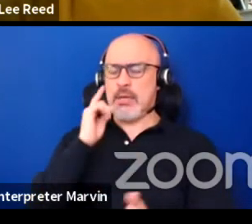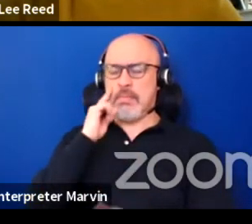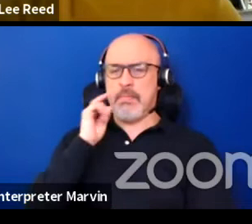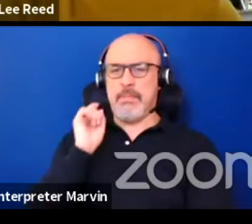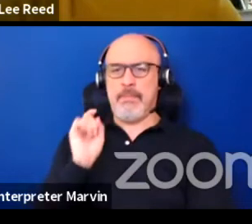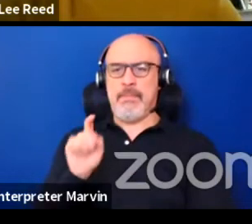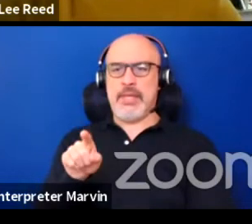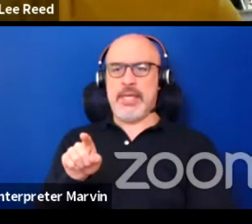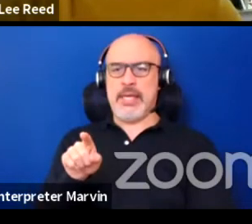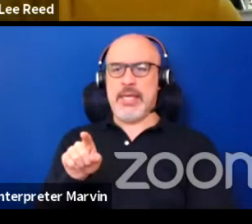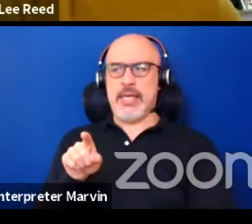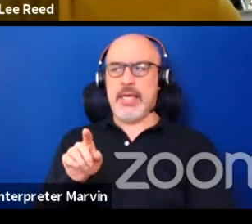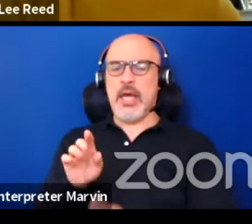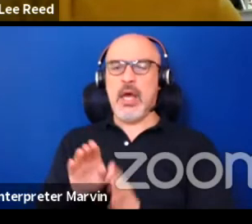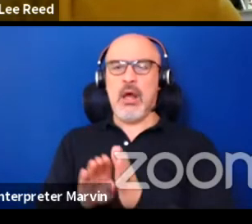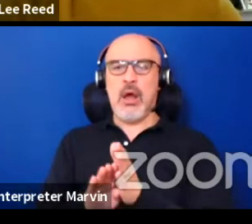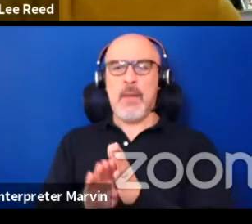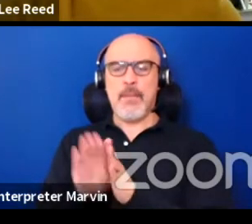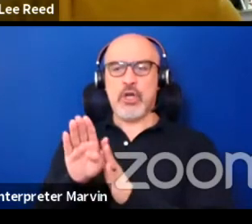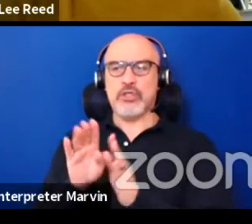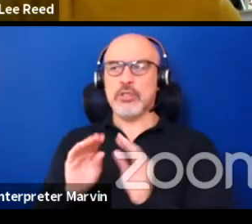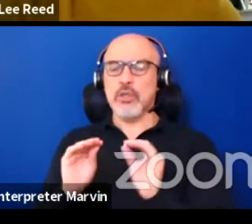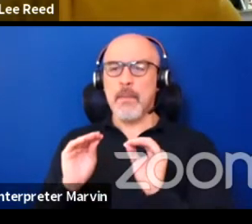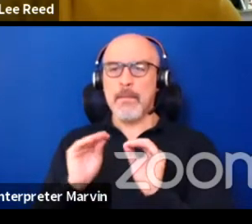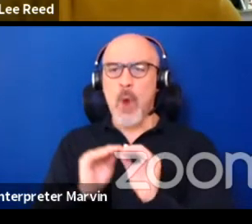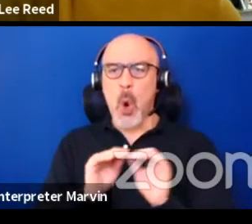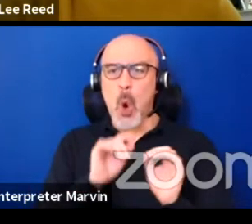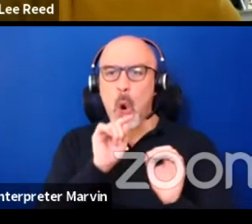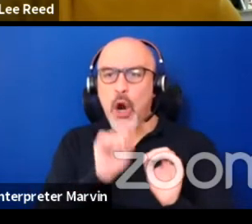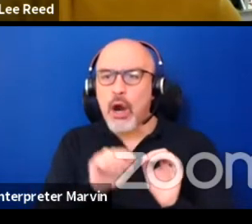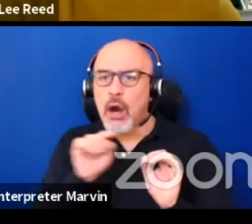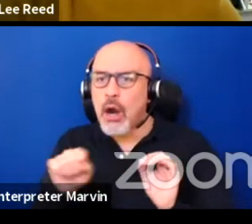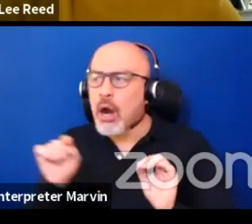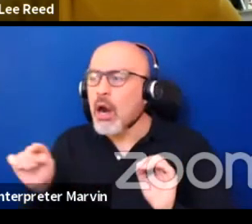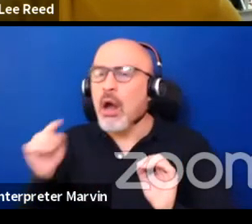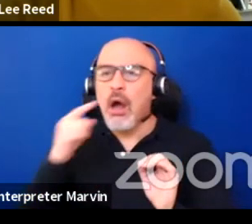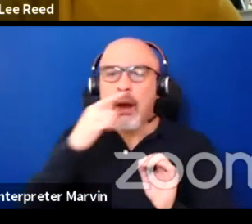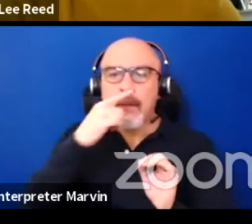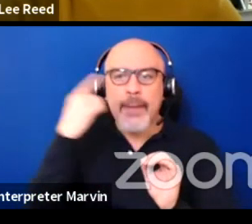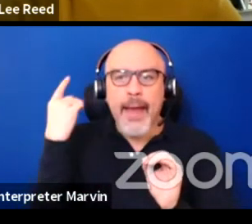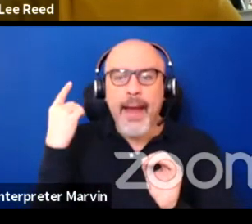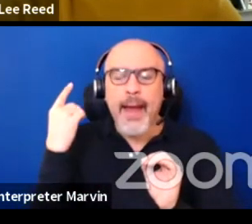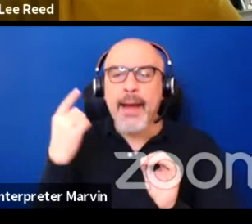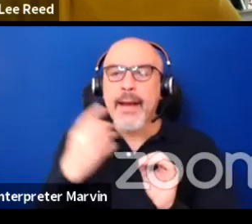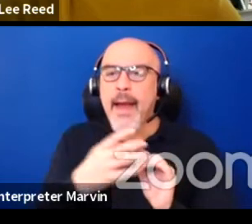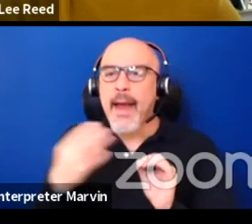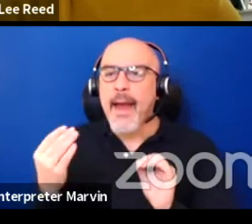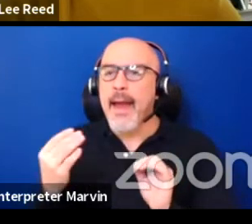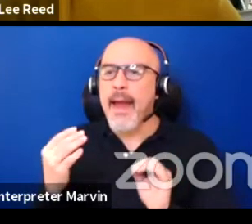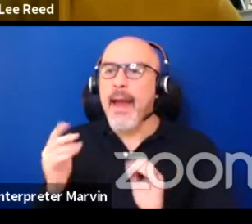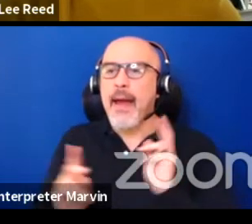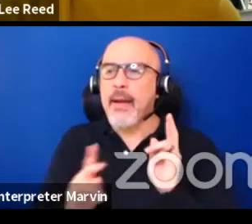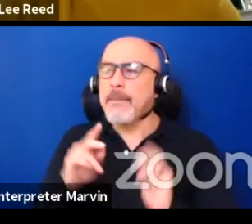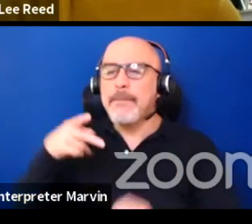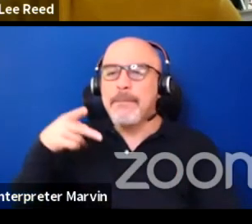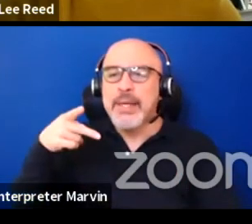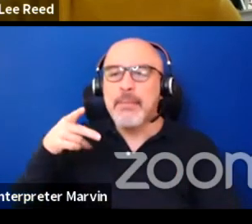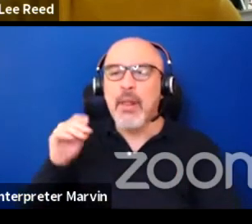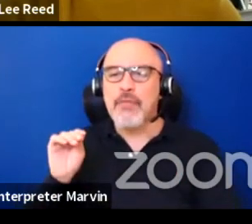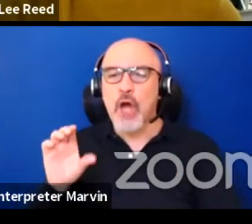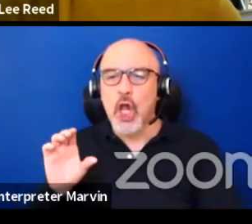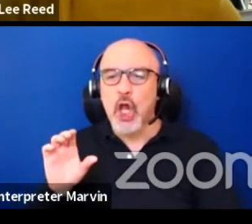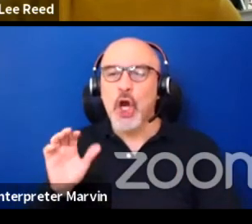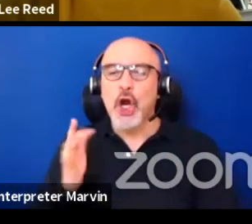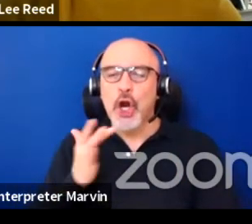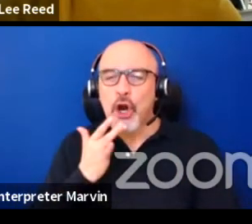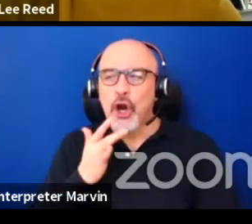the emergence of more Black and people of color